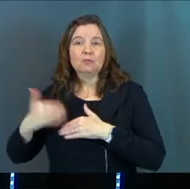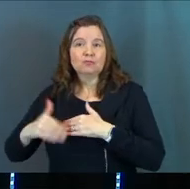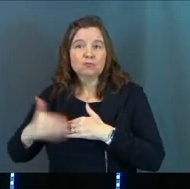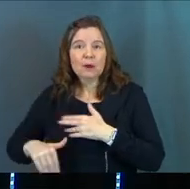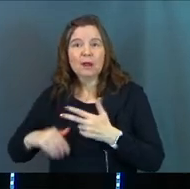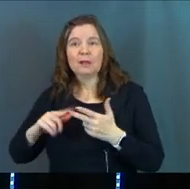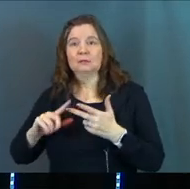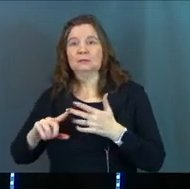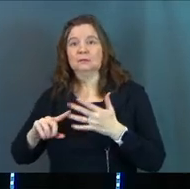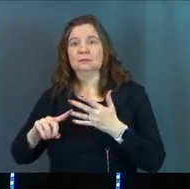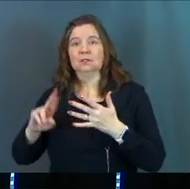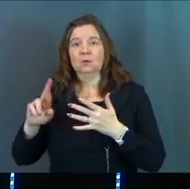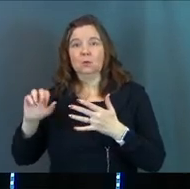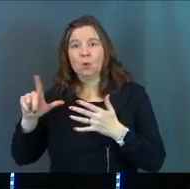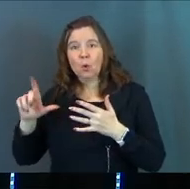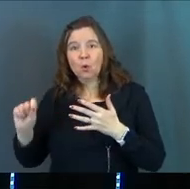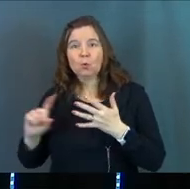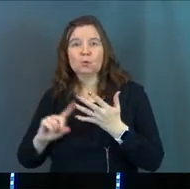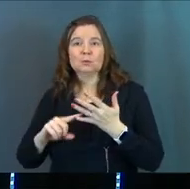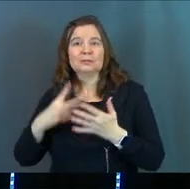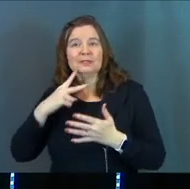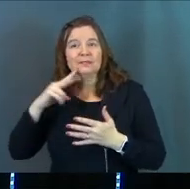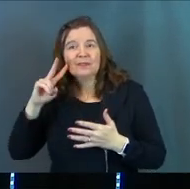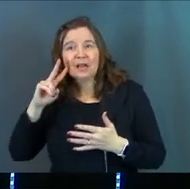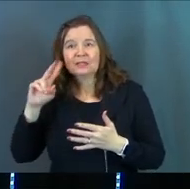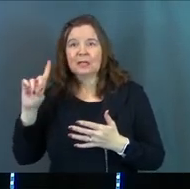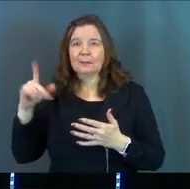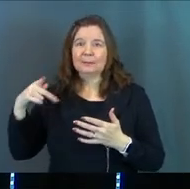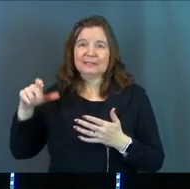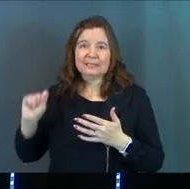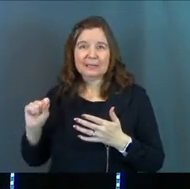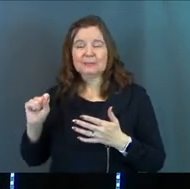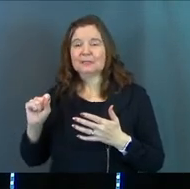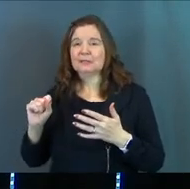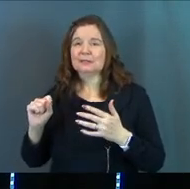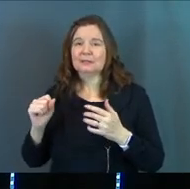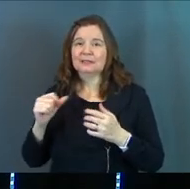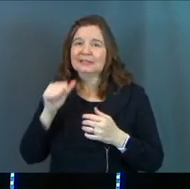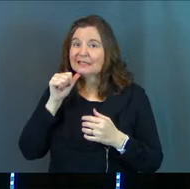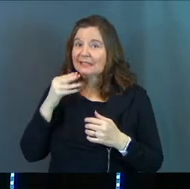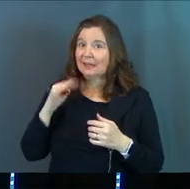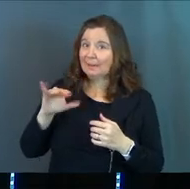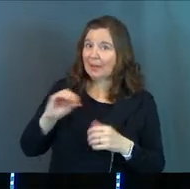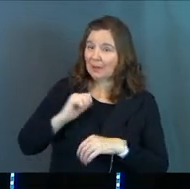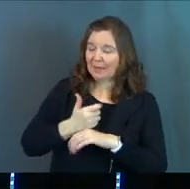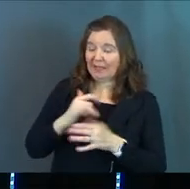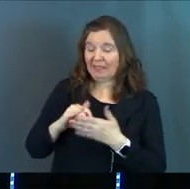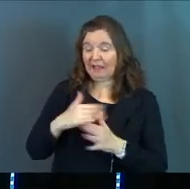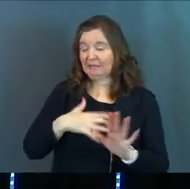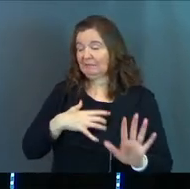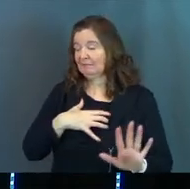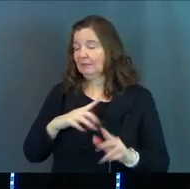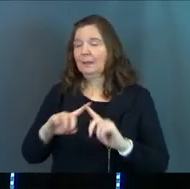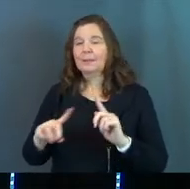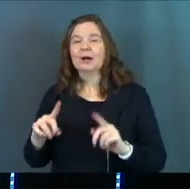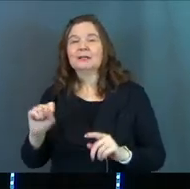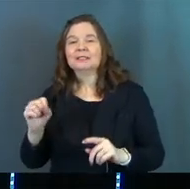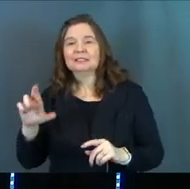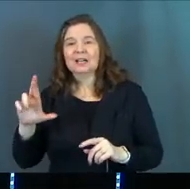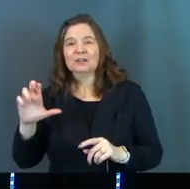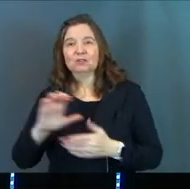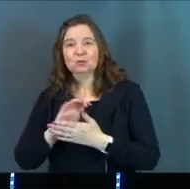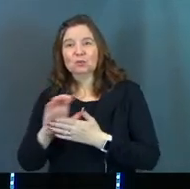rolls. Amen? Rolls. There was going to be vegetables and dips, multiple dips, not mayonnaise-based because that's of the devil. It's going to be